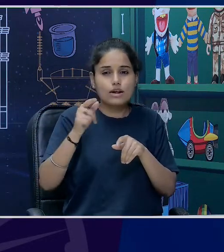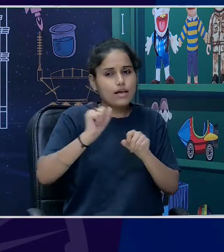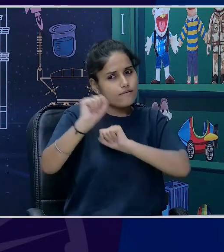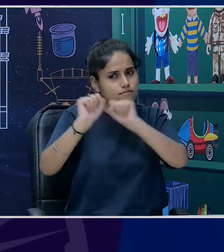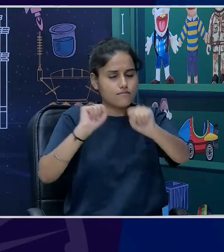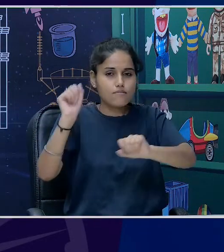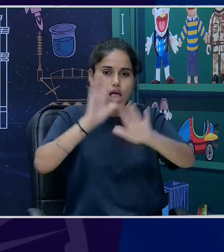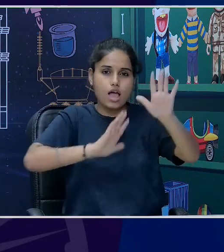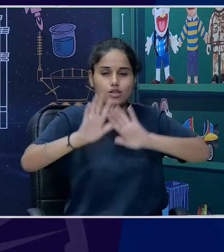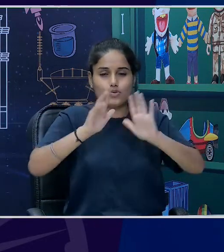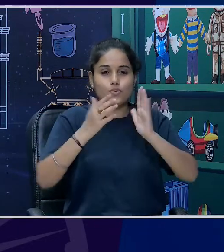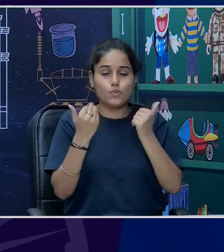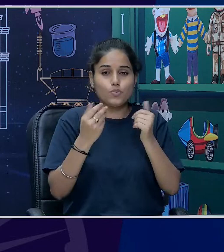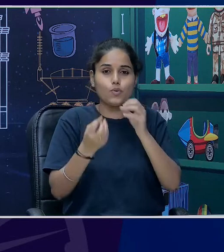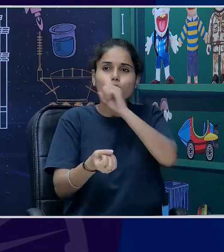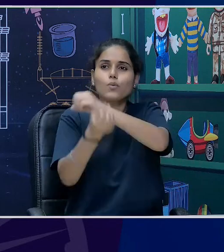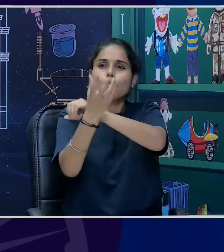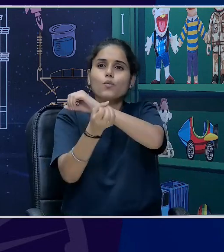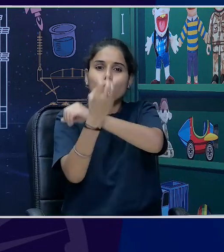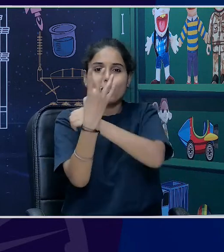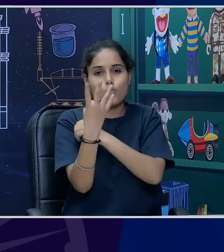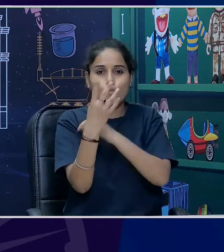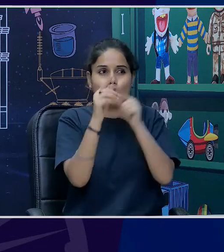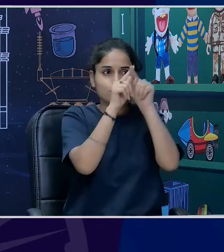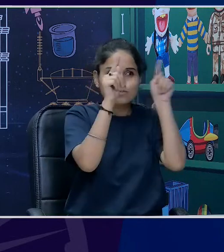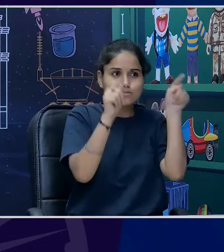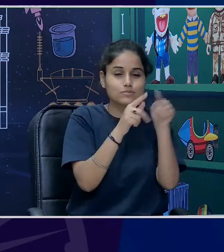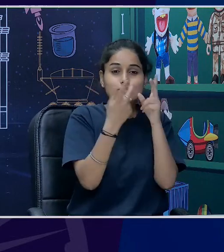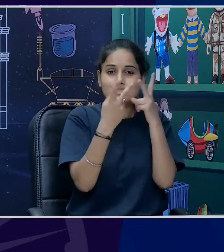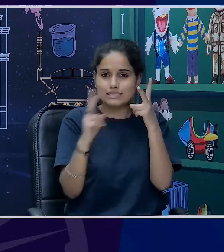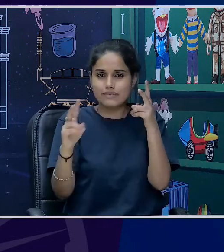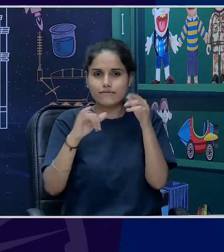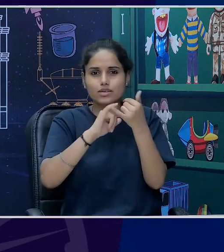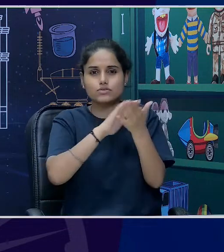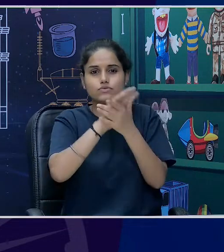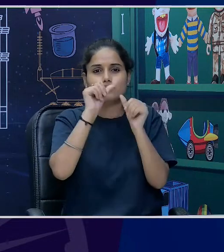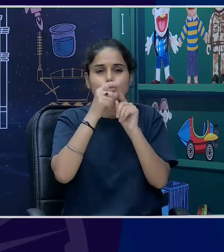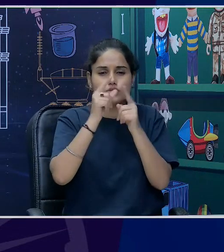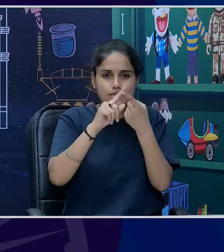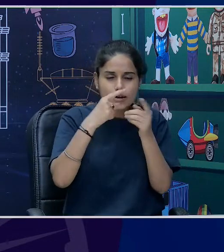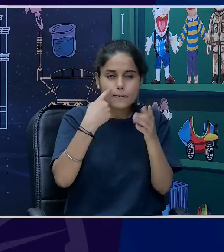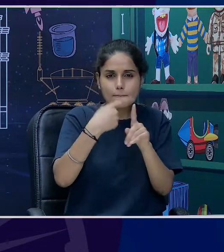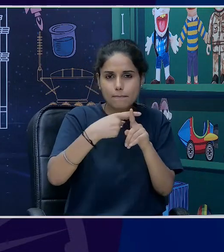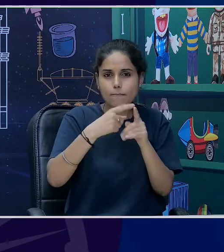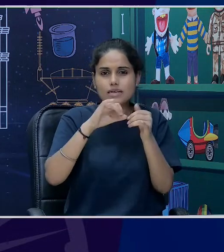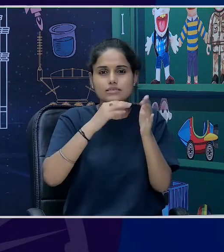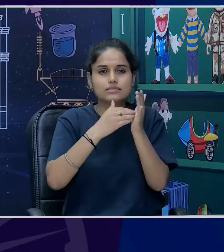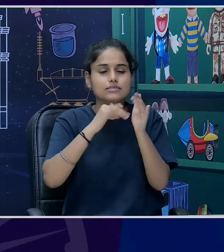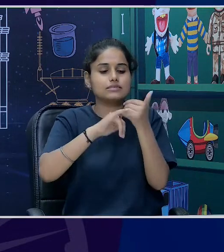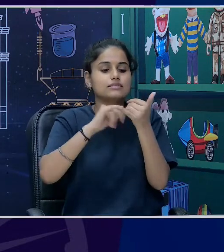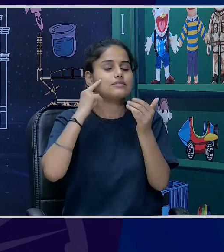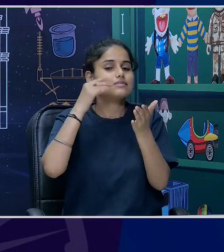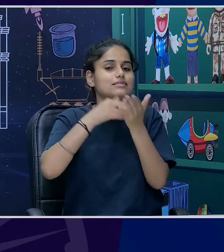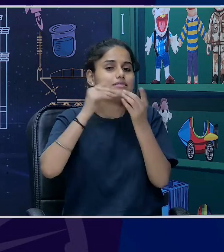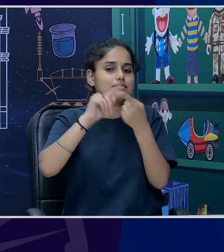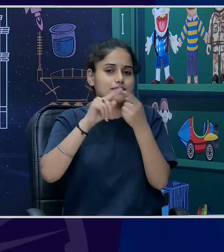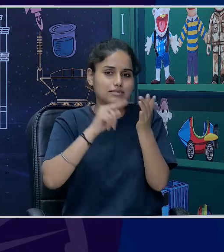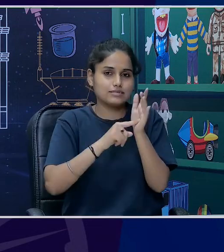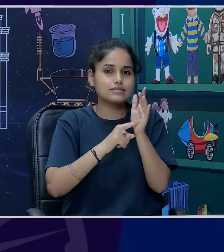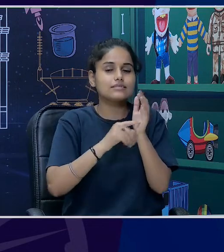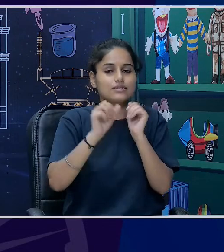them becoming chimneys of 4 shapes of different sizes. Yes. What would you say about it? Exactly. It's going to